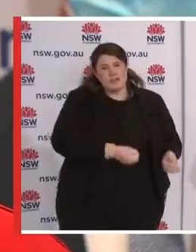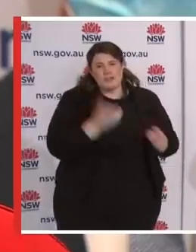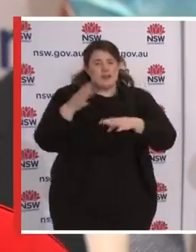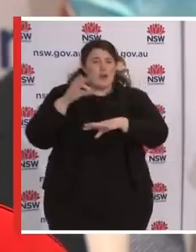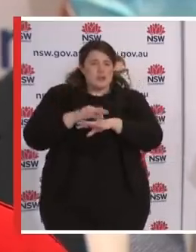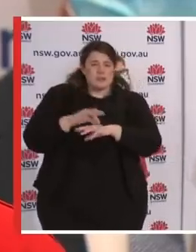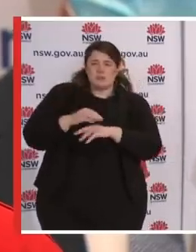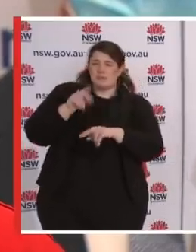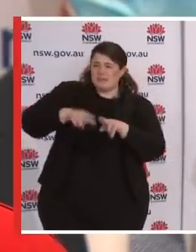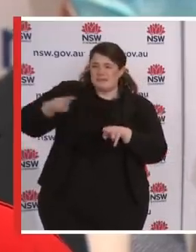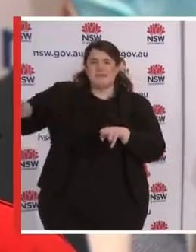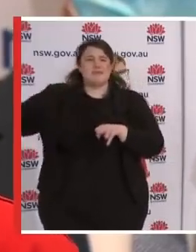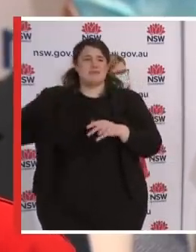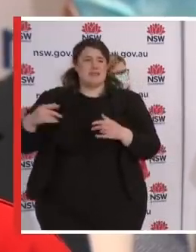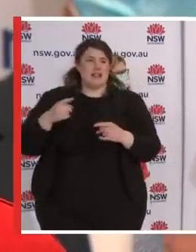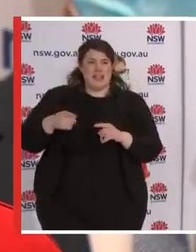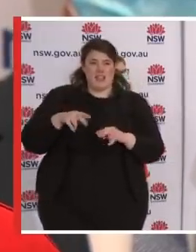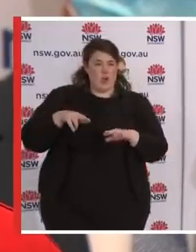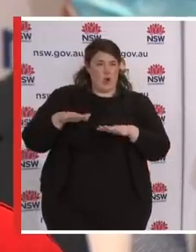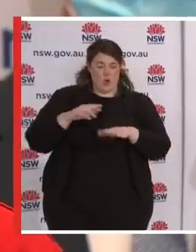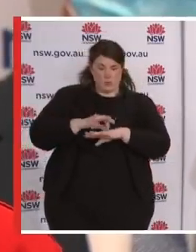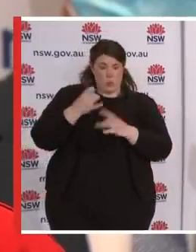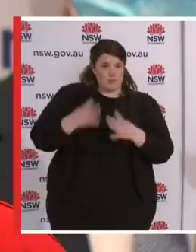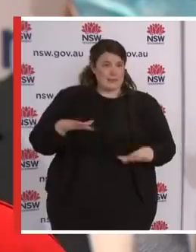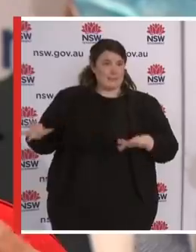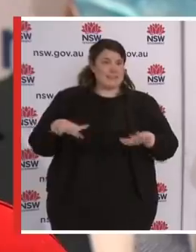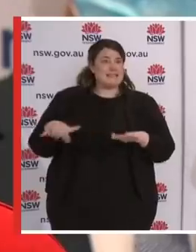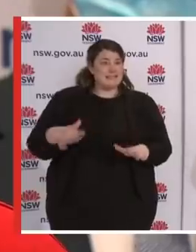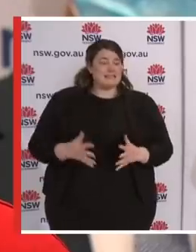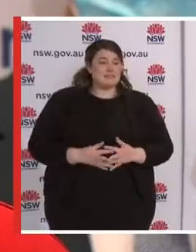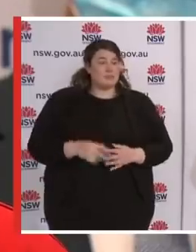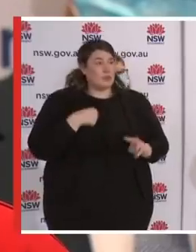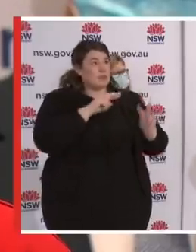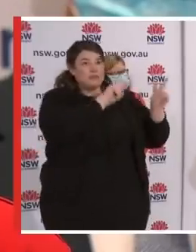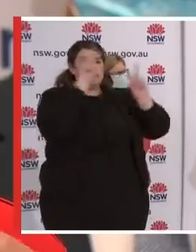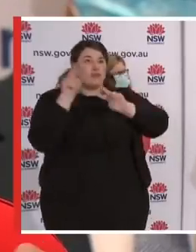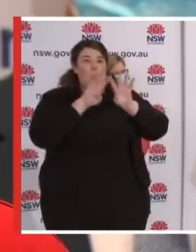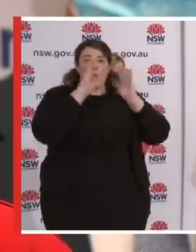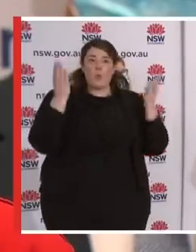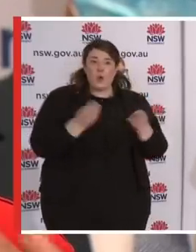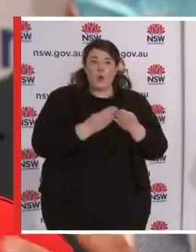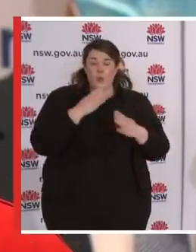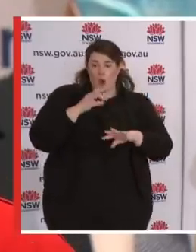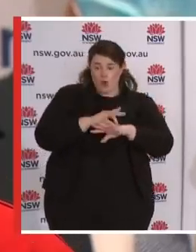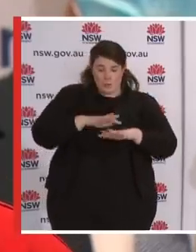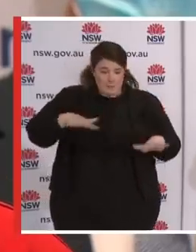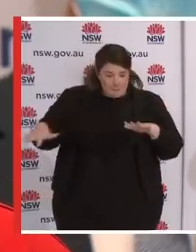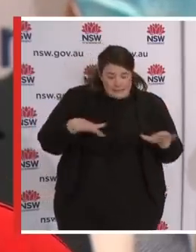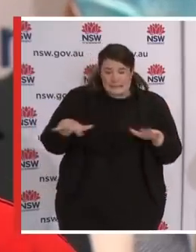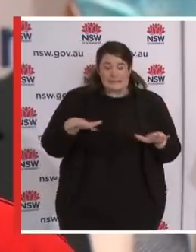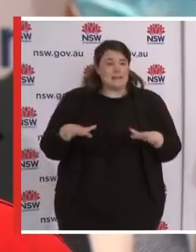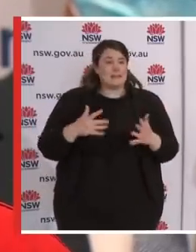overrunning hospitals. And we know from having looked around the world that when hospitals are overburdened, when they're running at over